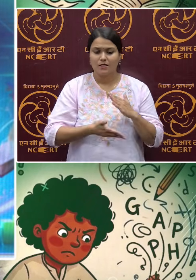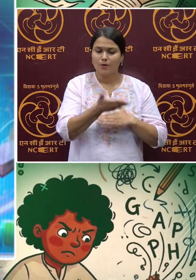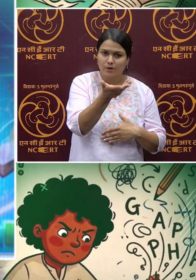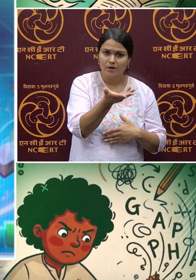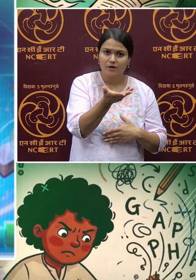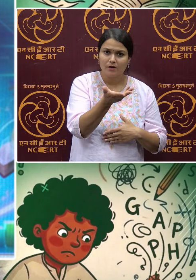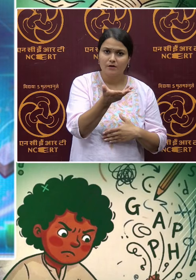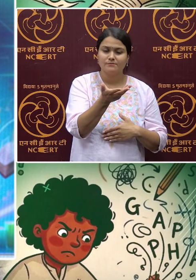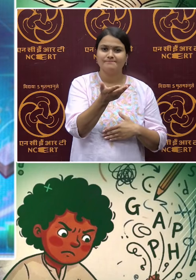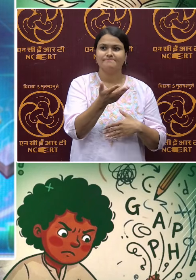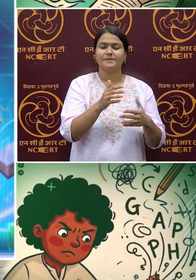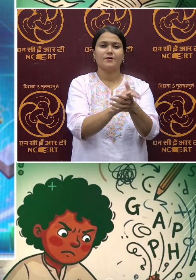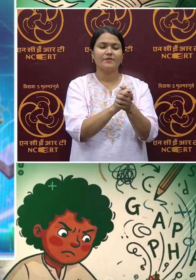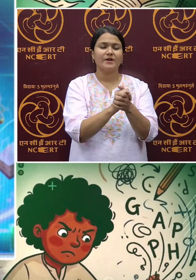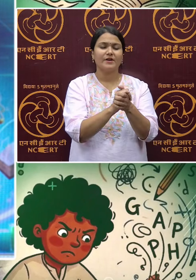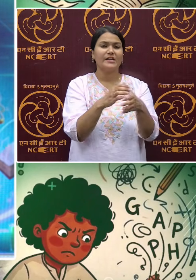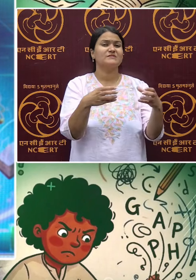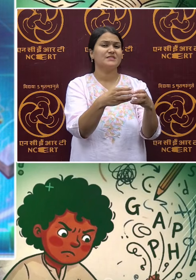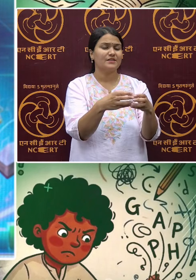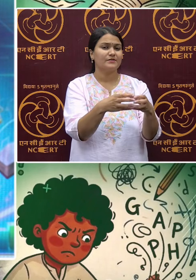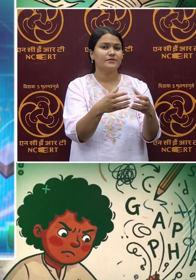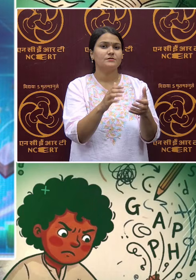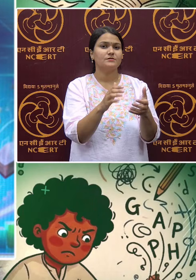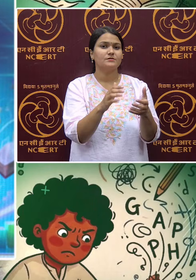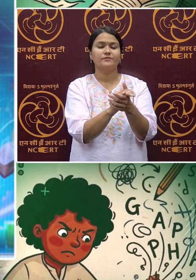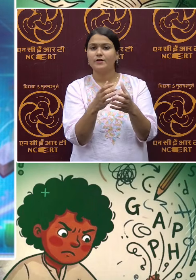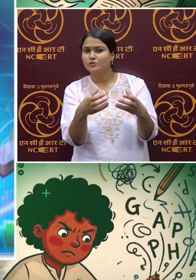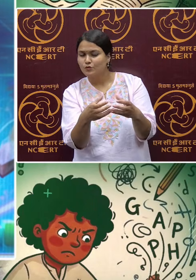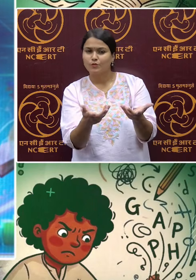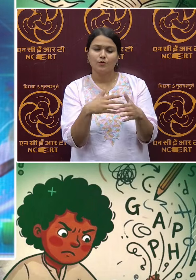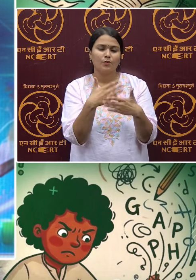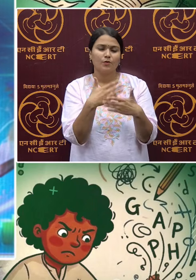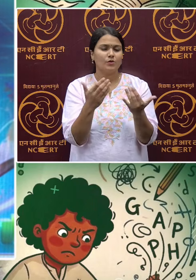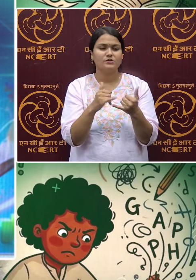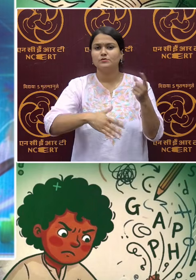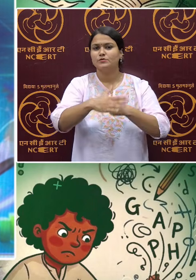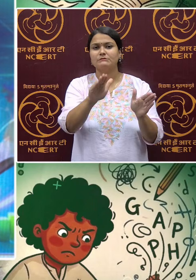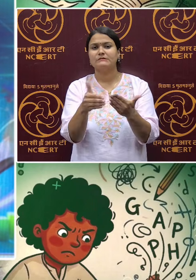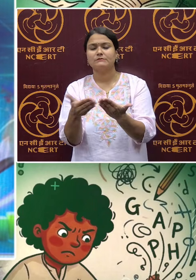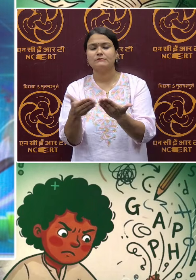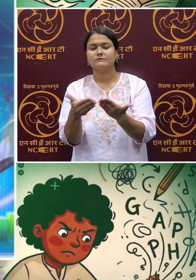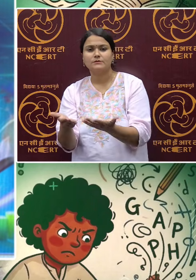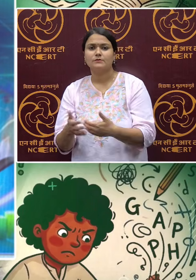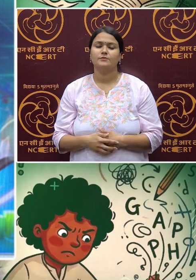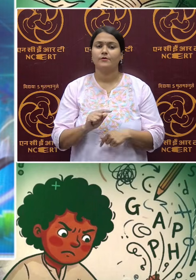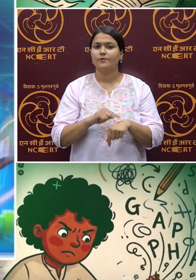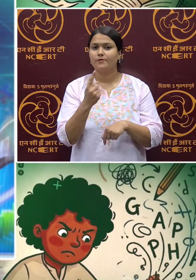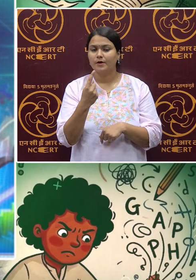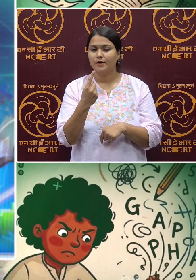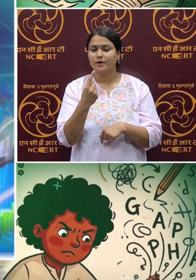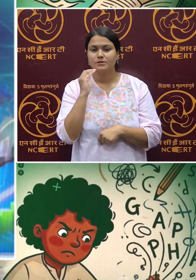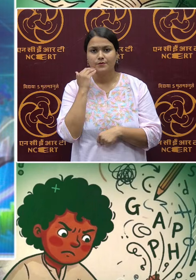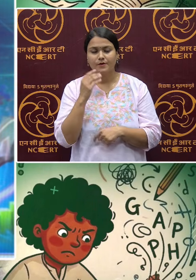out, mingling with their relatives, meeting with their peers? Please tell us, ma'am. Yes. First of all, when we look